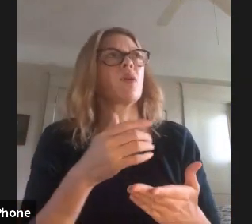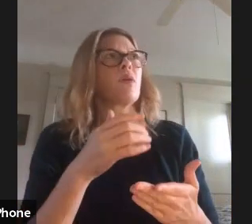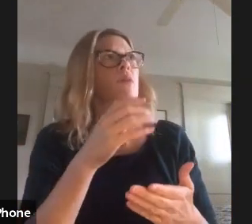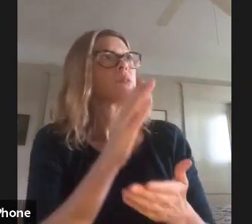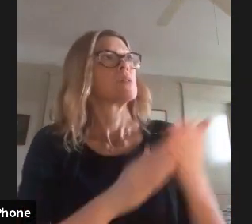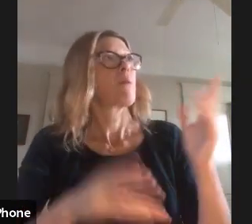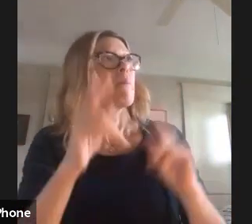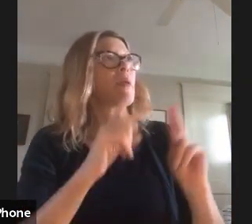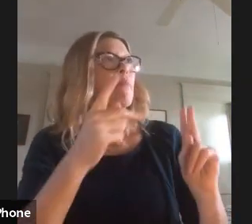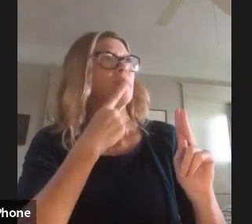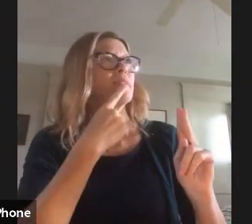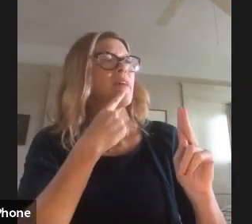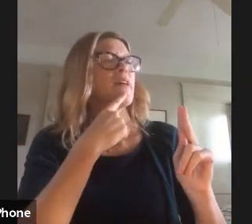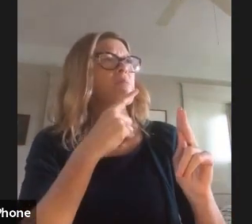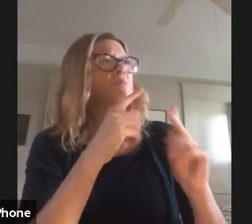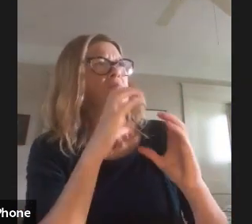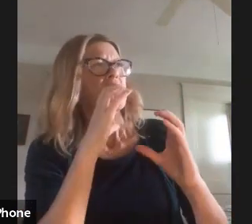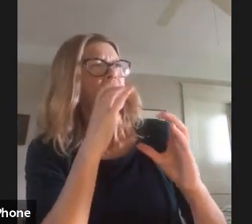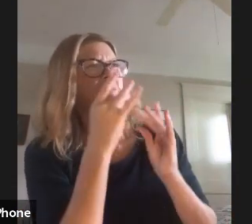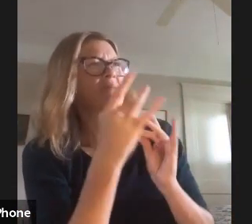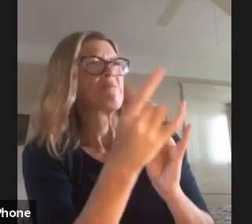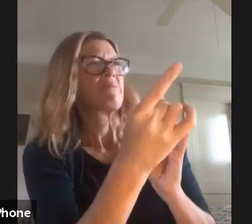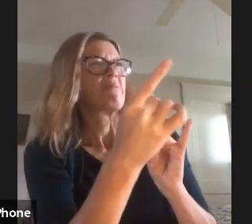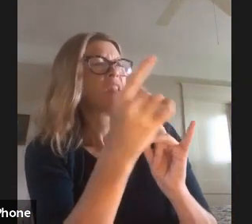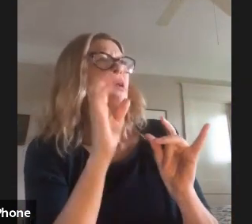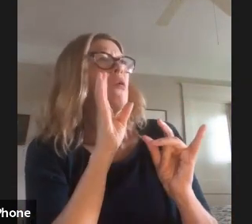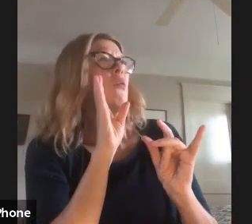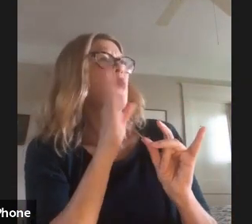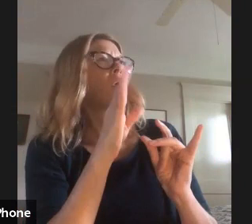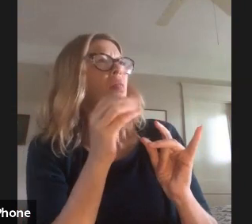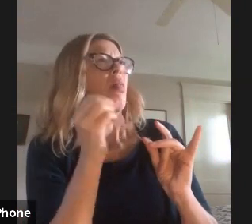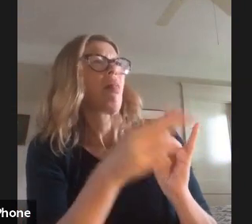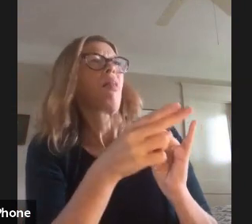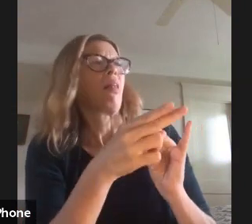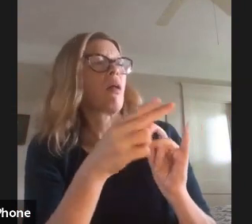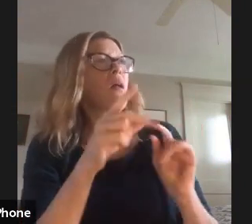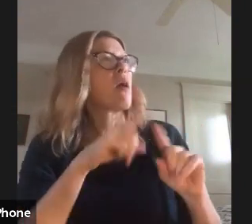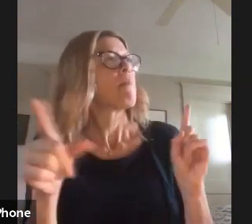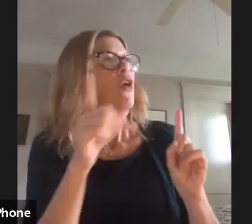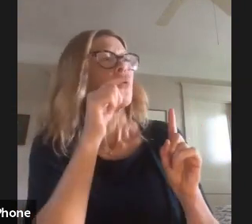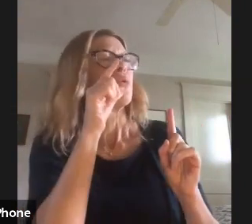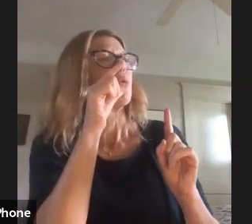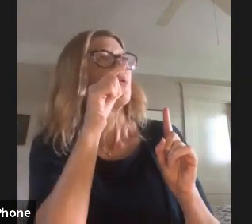we prevail. Our lips are our own. Who is Lord over us?